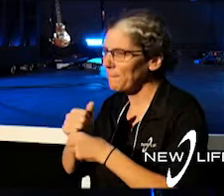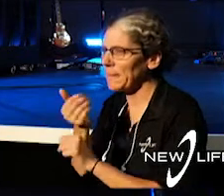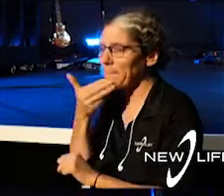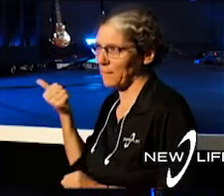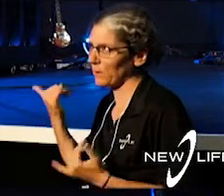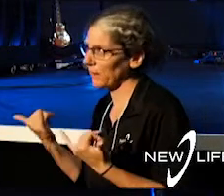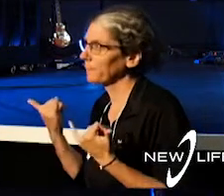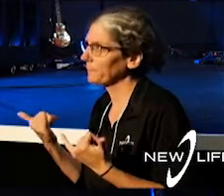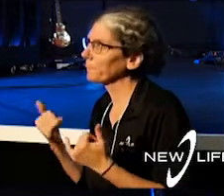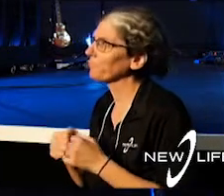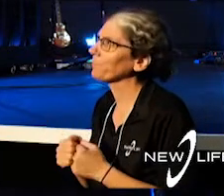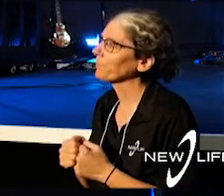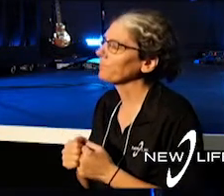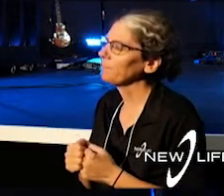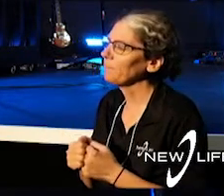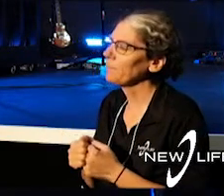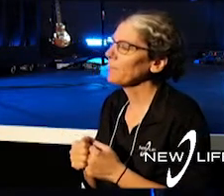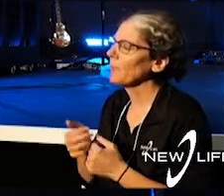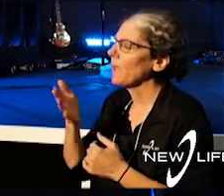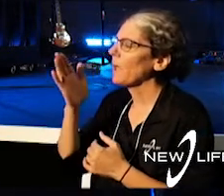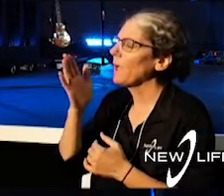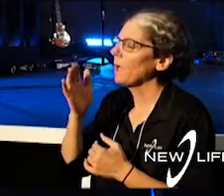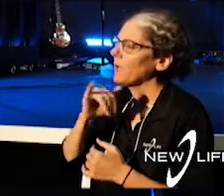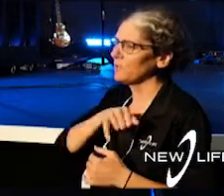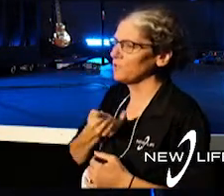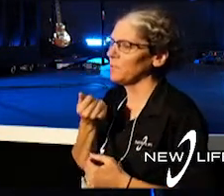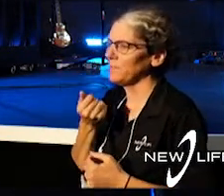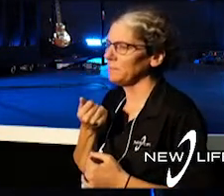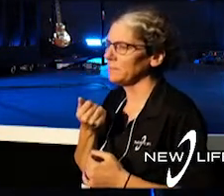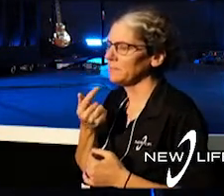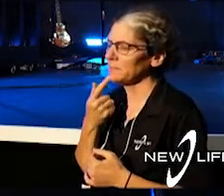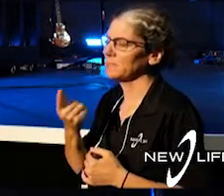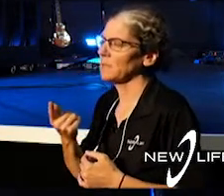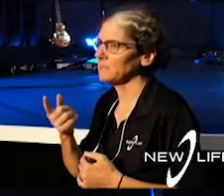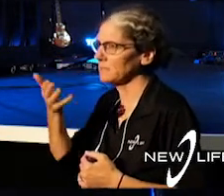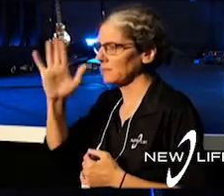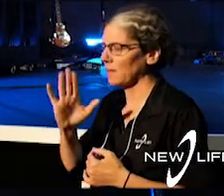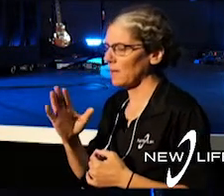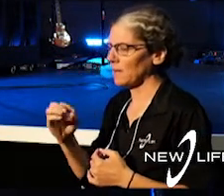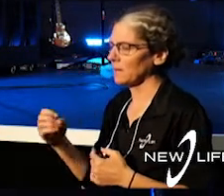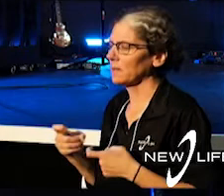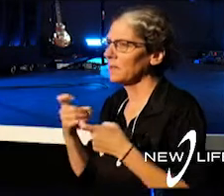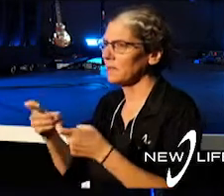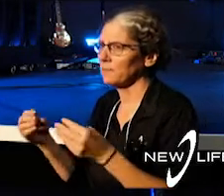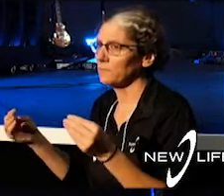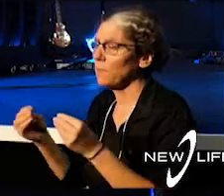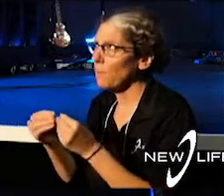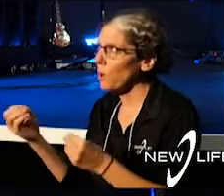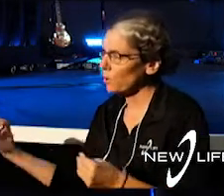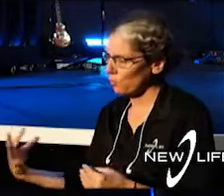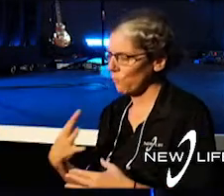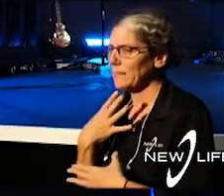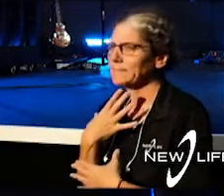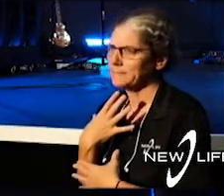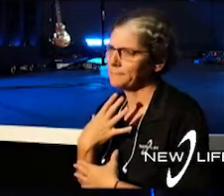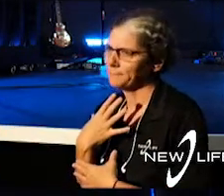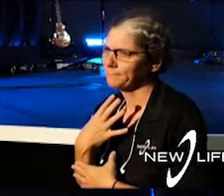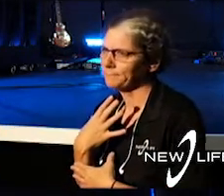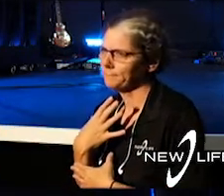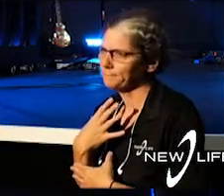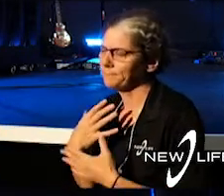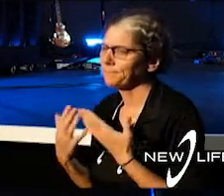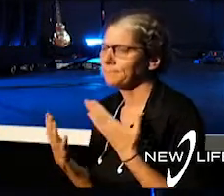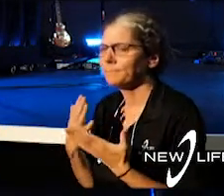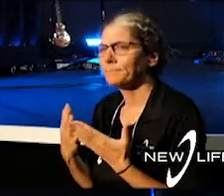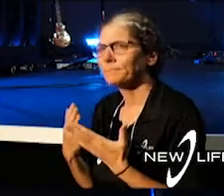"But he gives more grace." What a God we serve, right? I